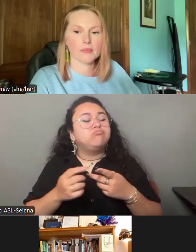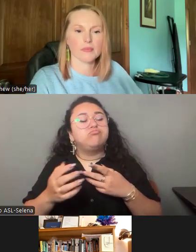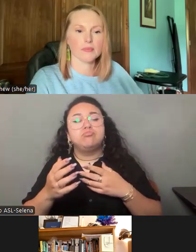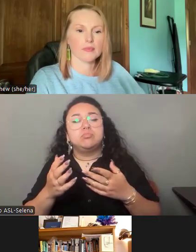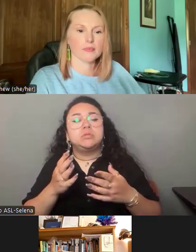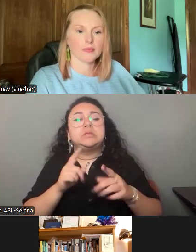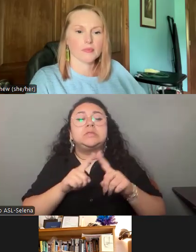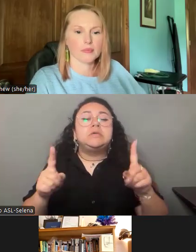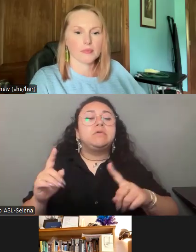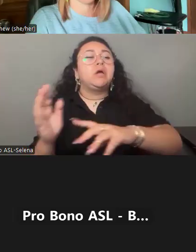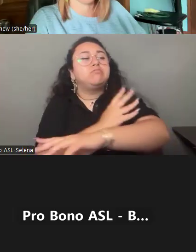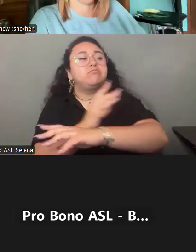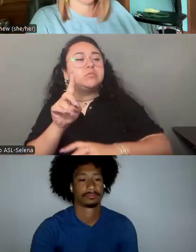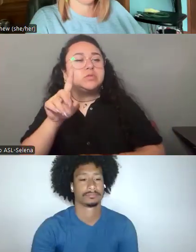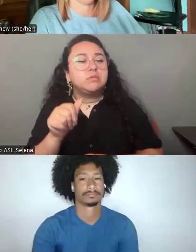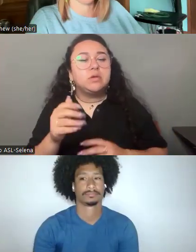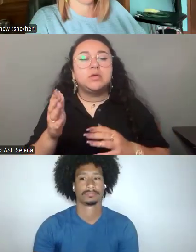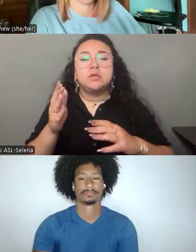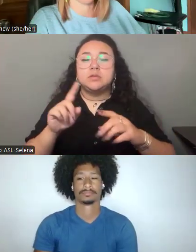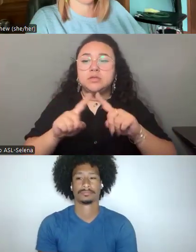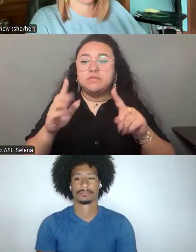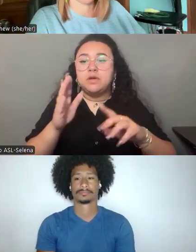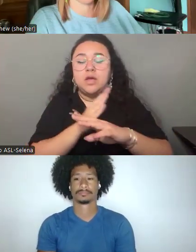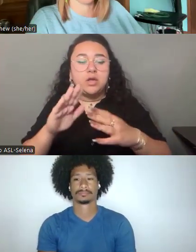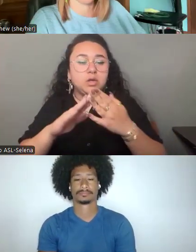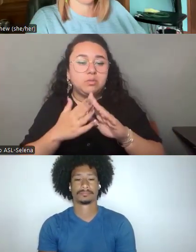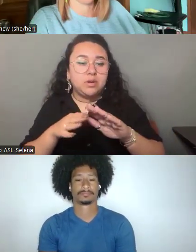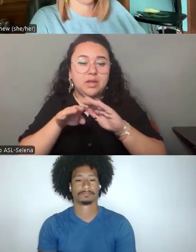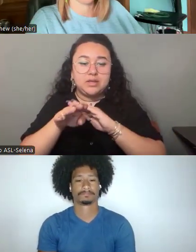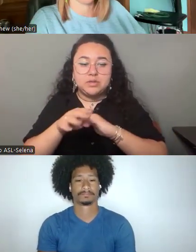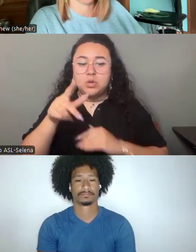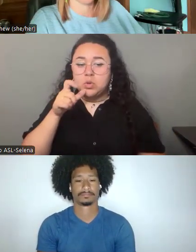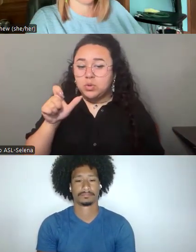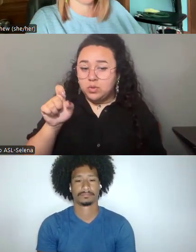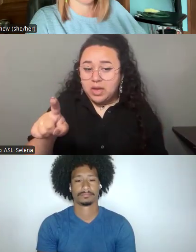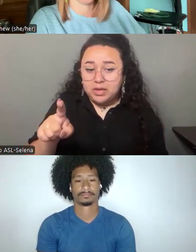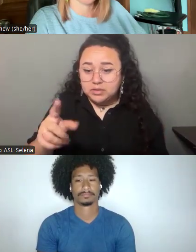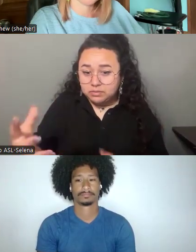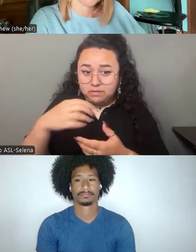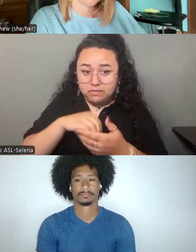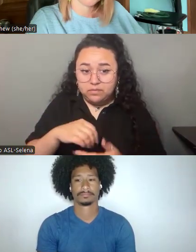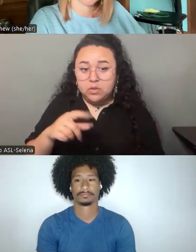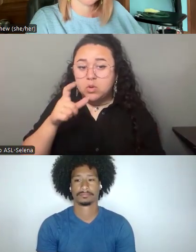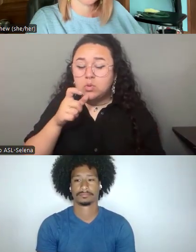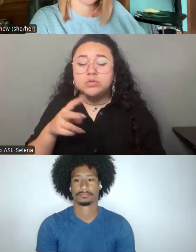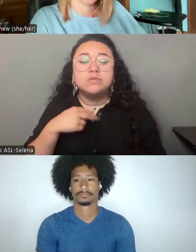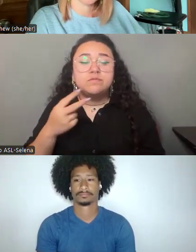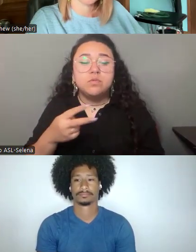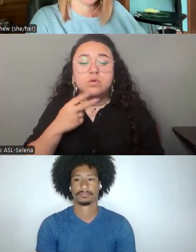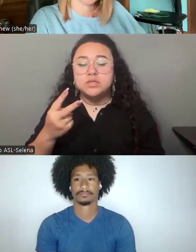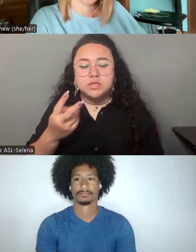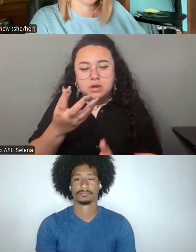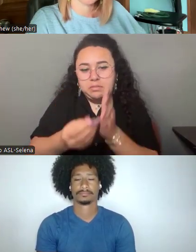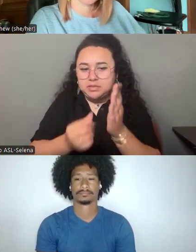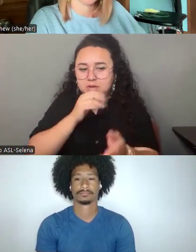access. Who should you ask to be involved? Whose voices are missing from